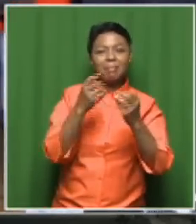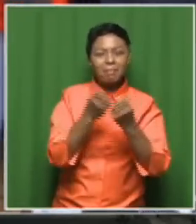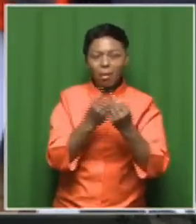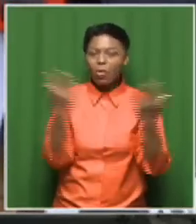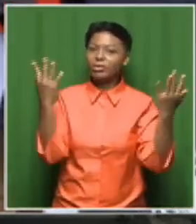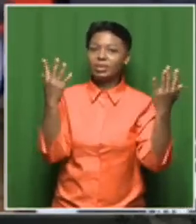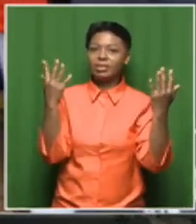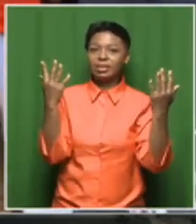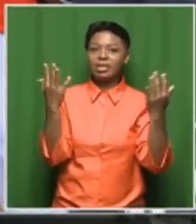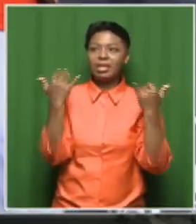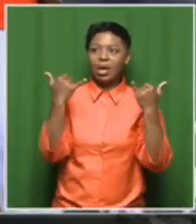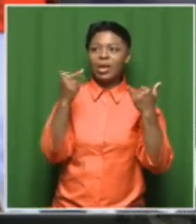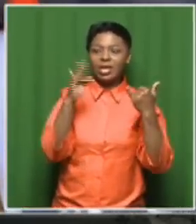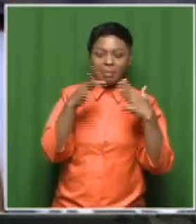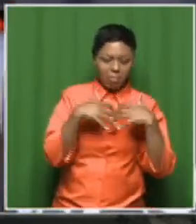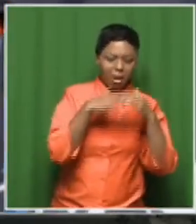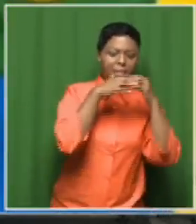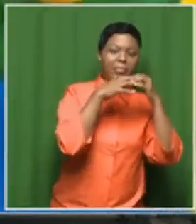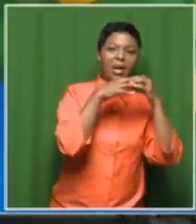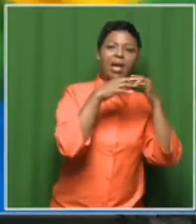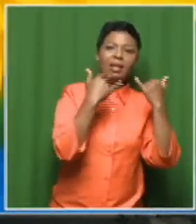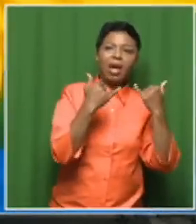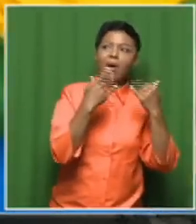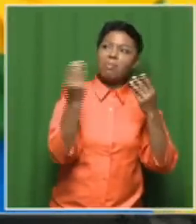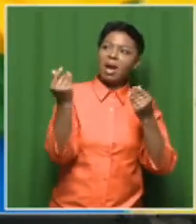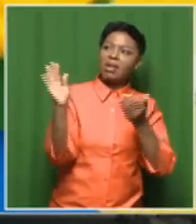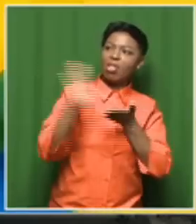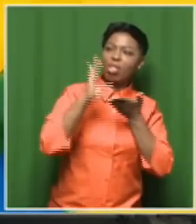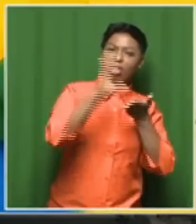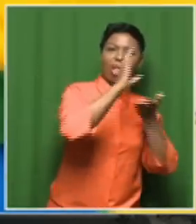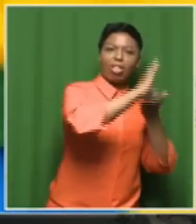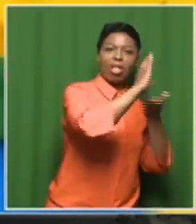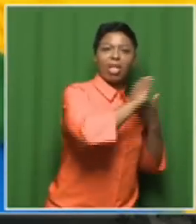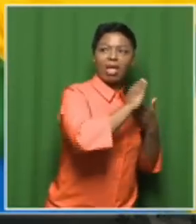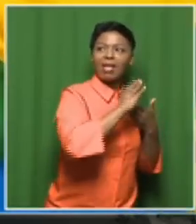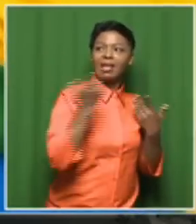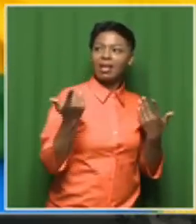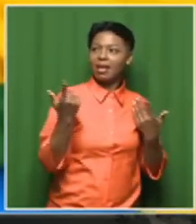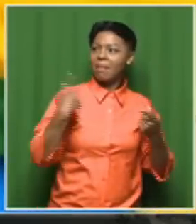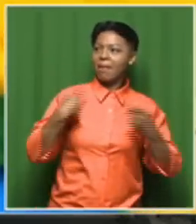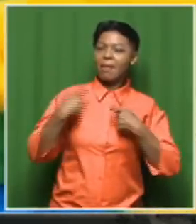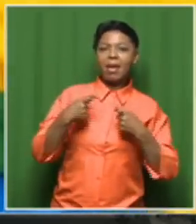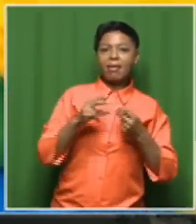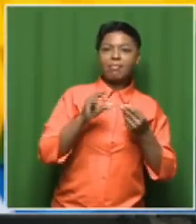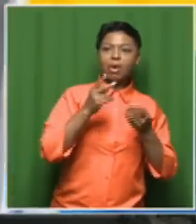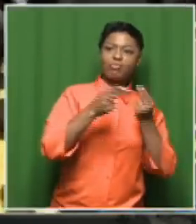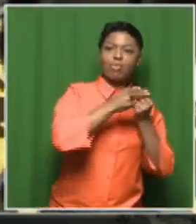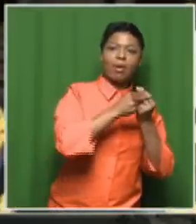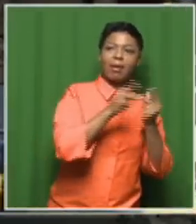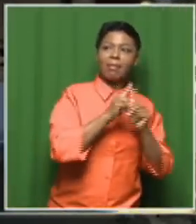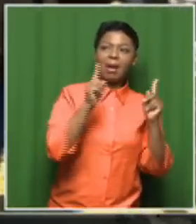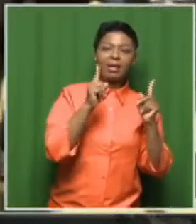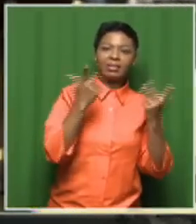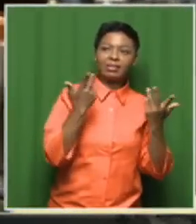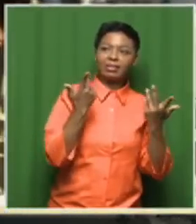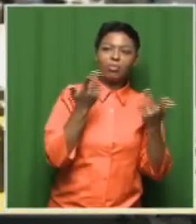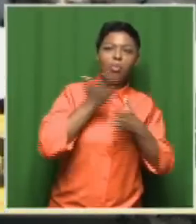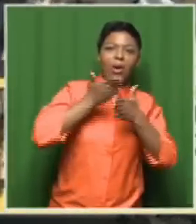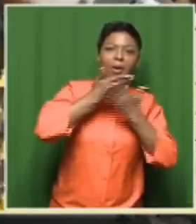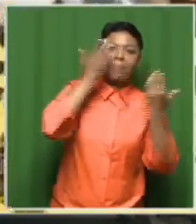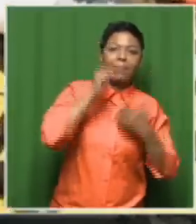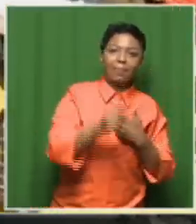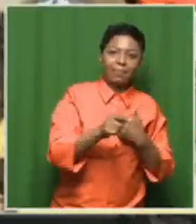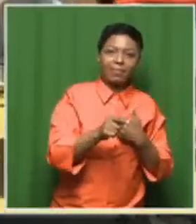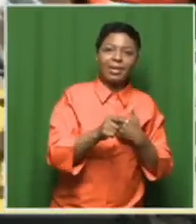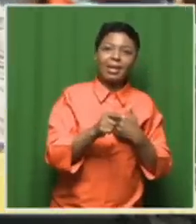billionaire. That's the situation that the system that the unions were resisting, and that's what they have to